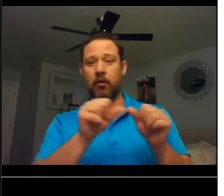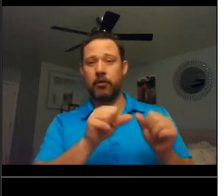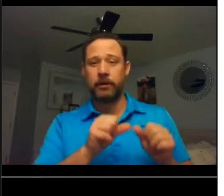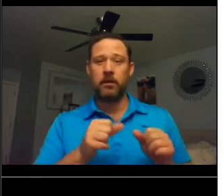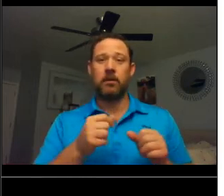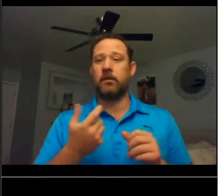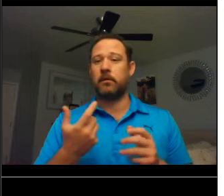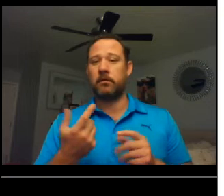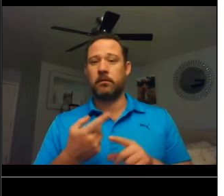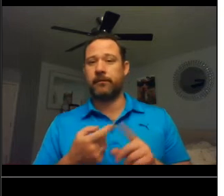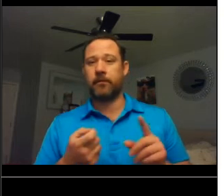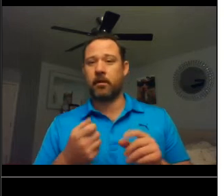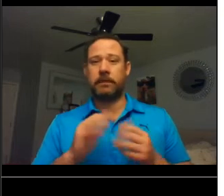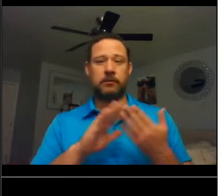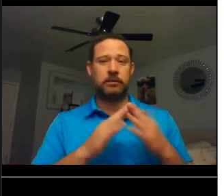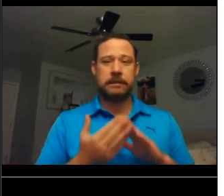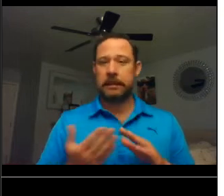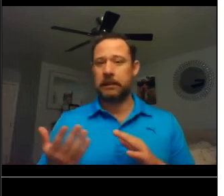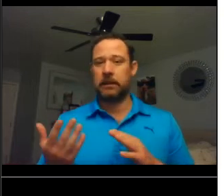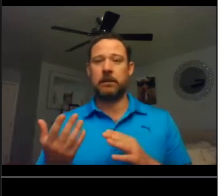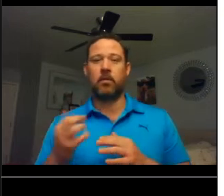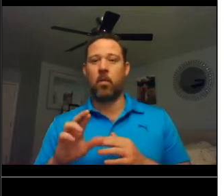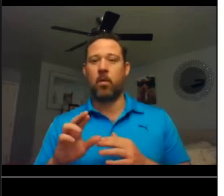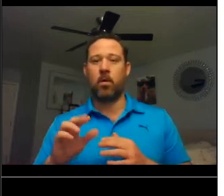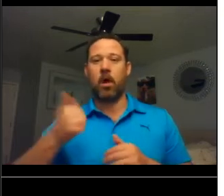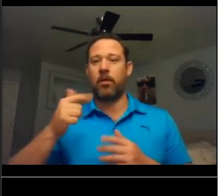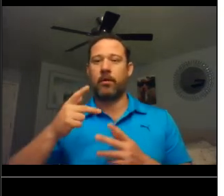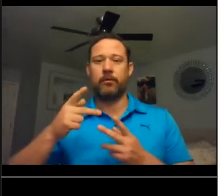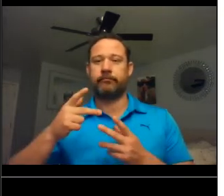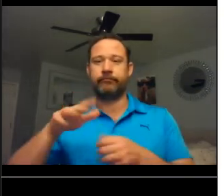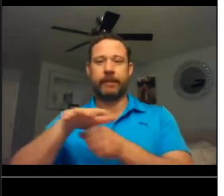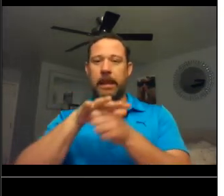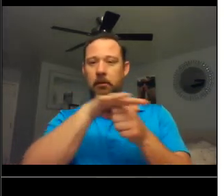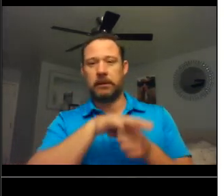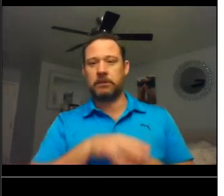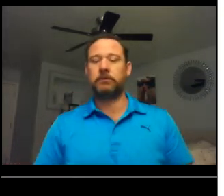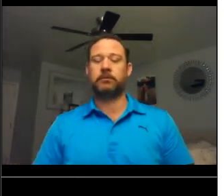each city and other